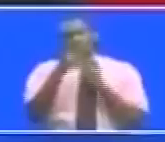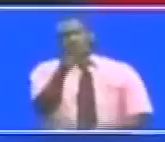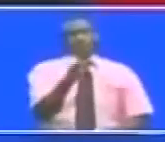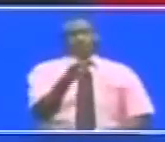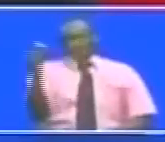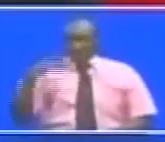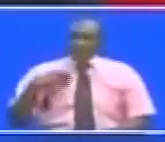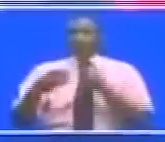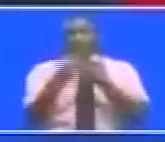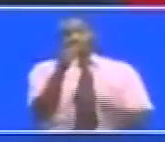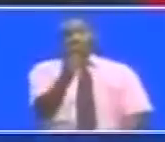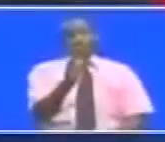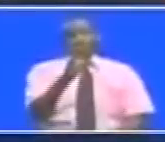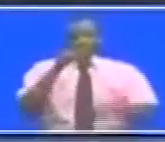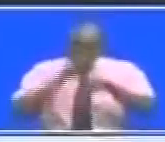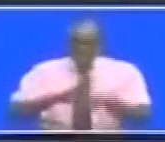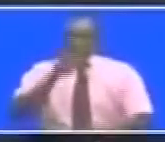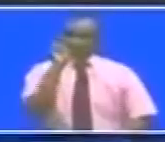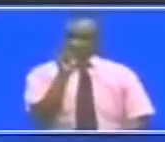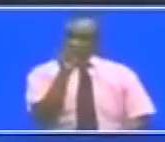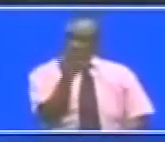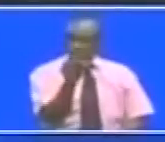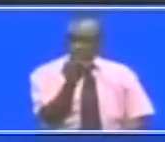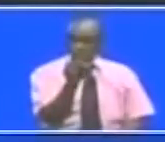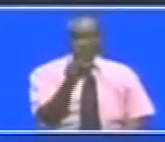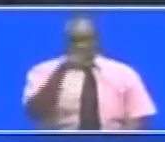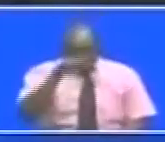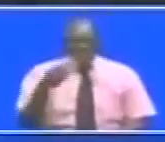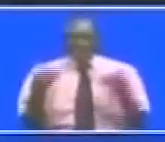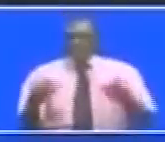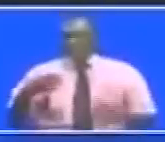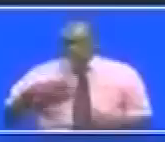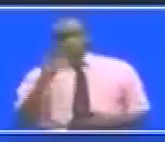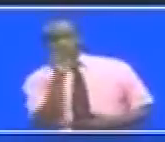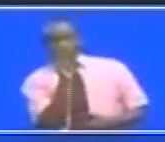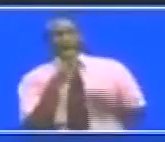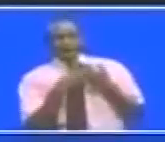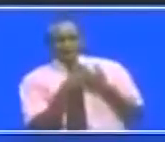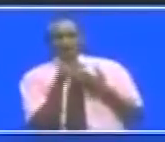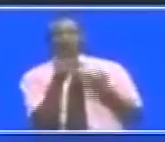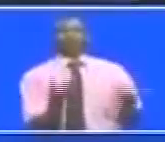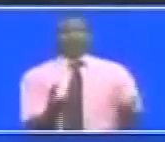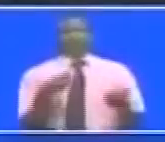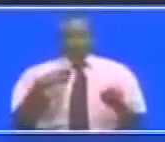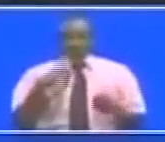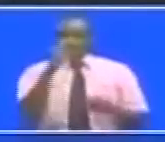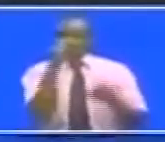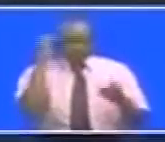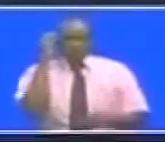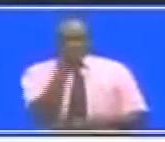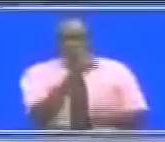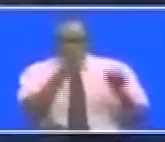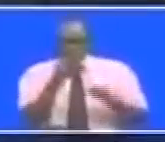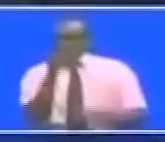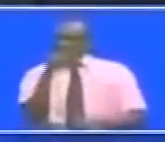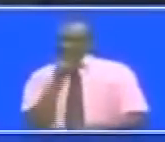them. When they look at you, the young officer who's just coming out on Ganjo will say, yeah, that